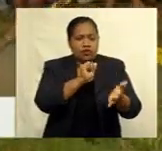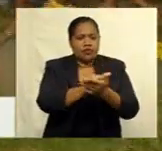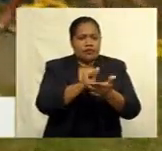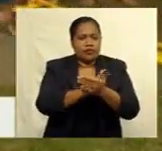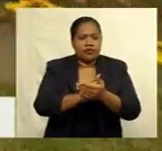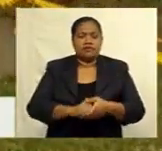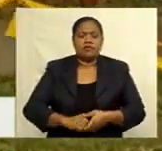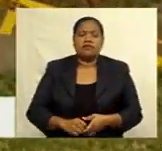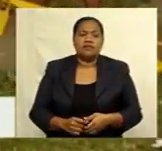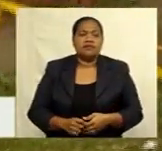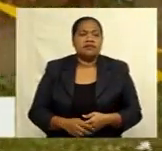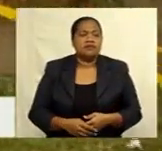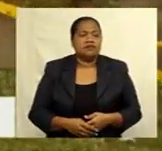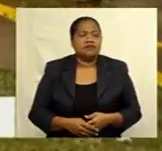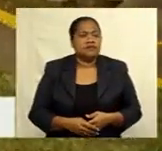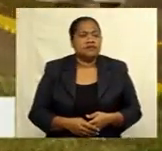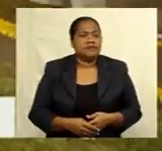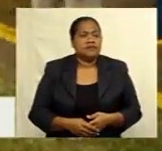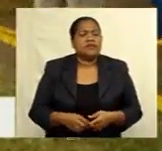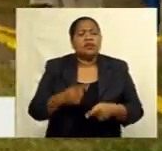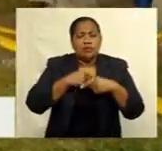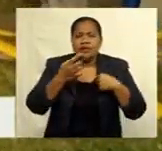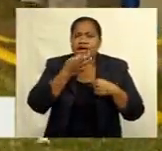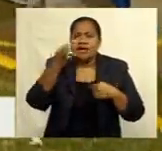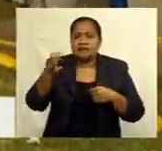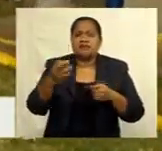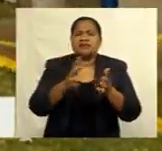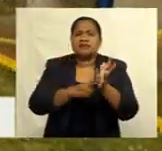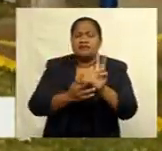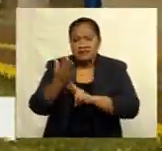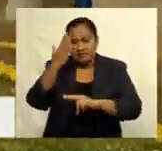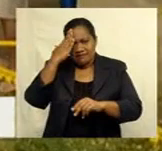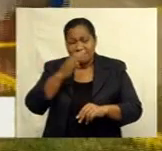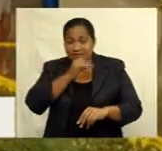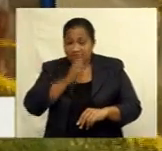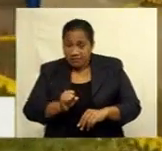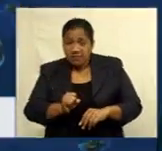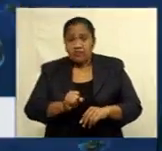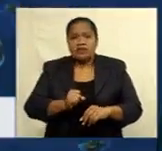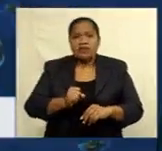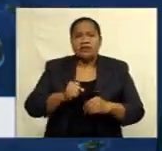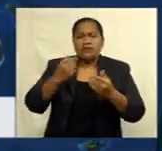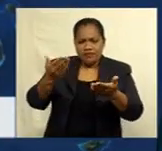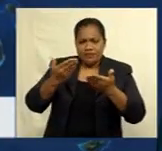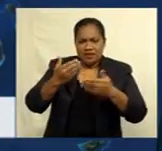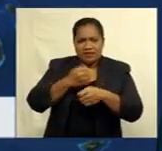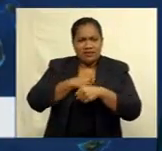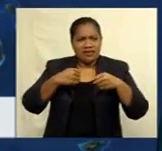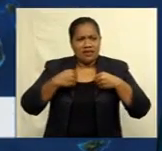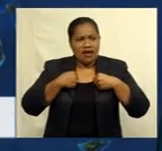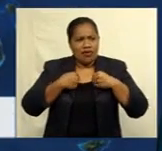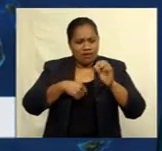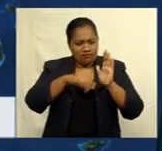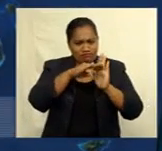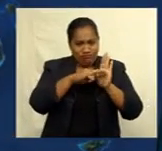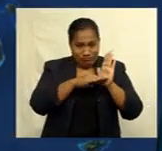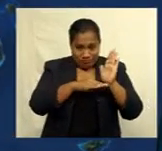vaccinated. We again request Turan, Koro and Matinitikina. We have been given our guidelines in